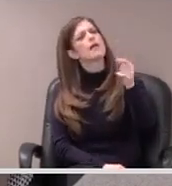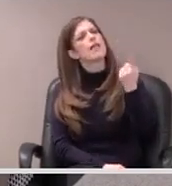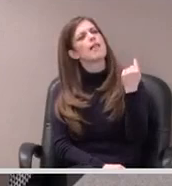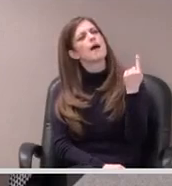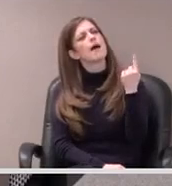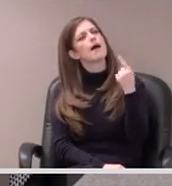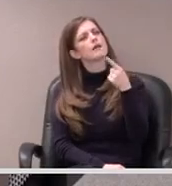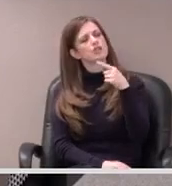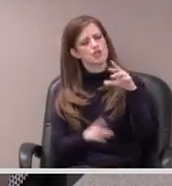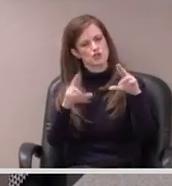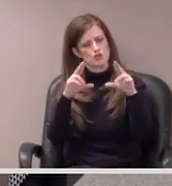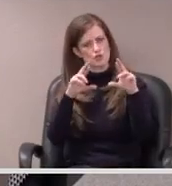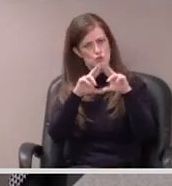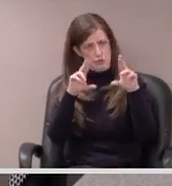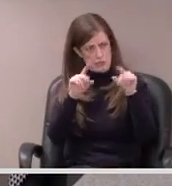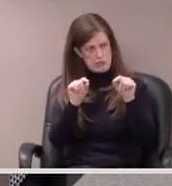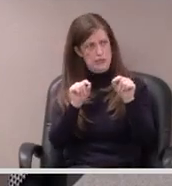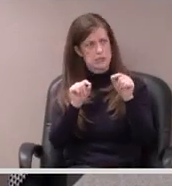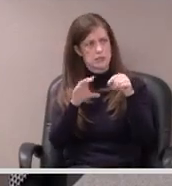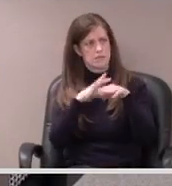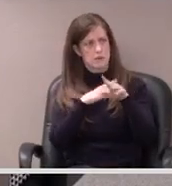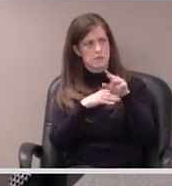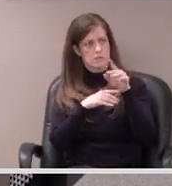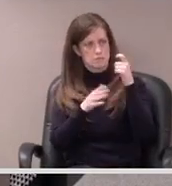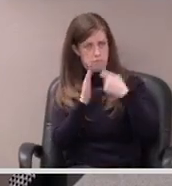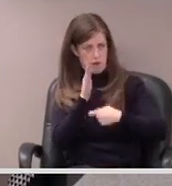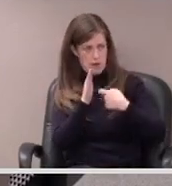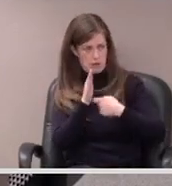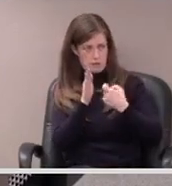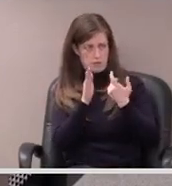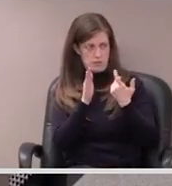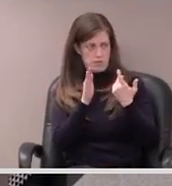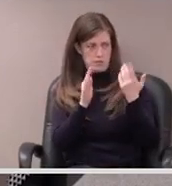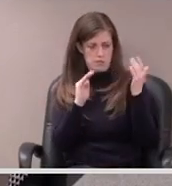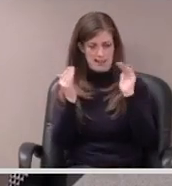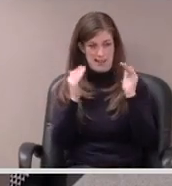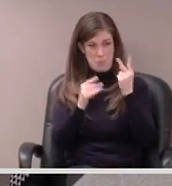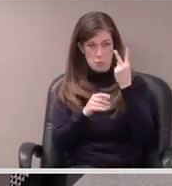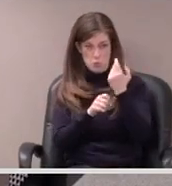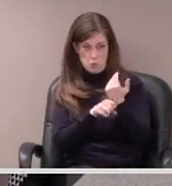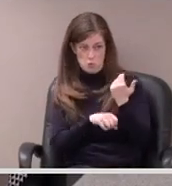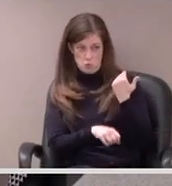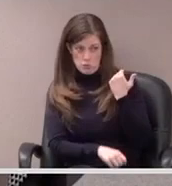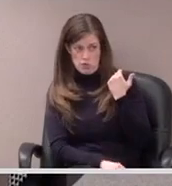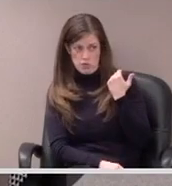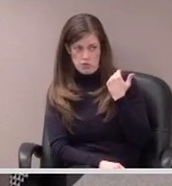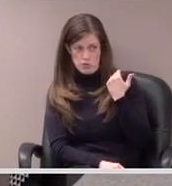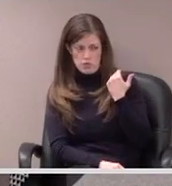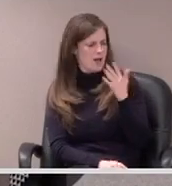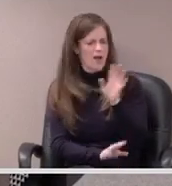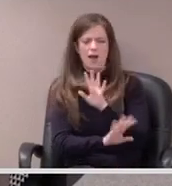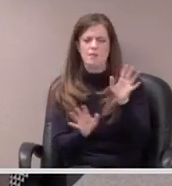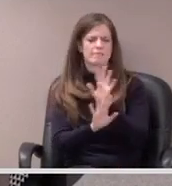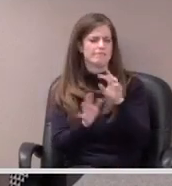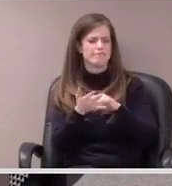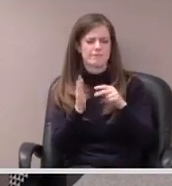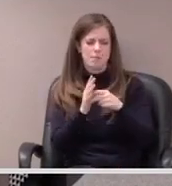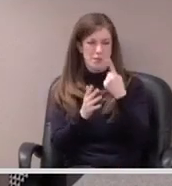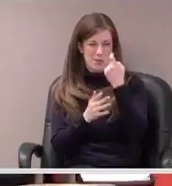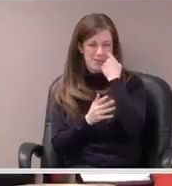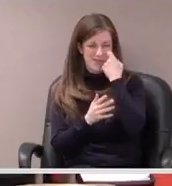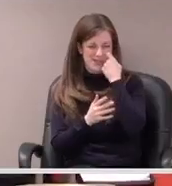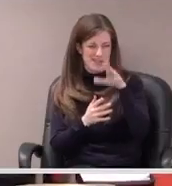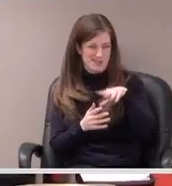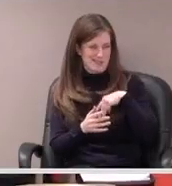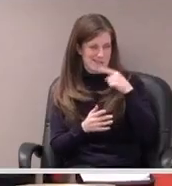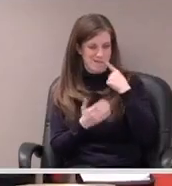year's receipts from taxes compared to the year before's receipts, I mean this year, the ones that we got in for